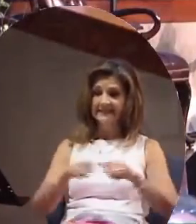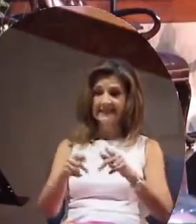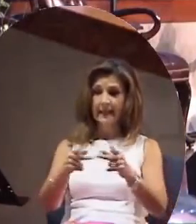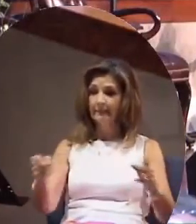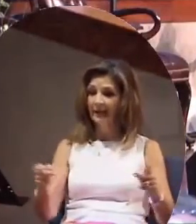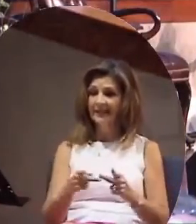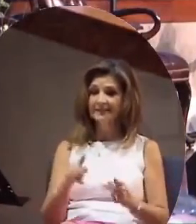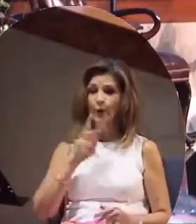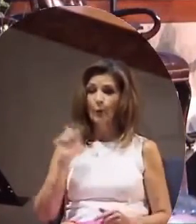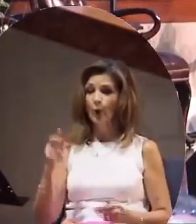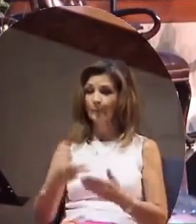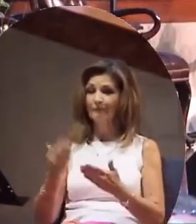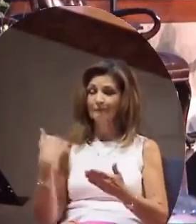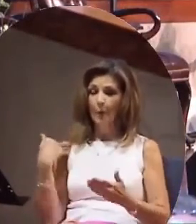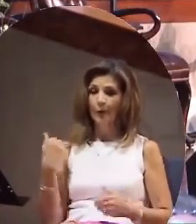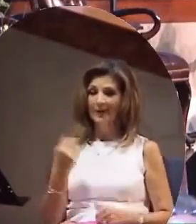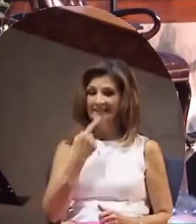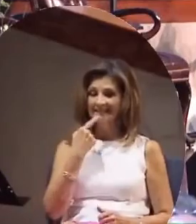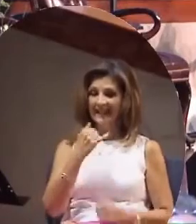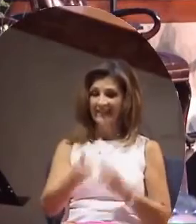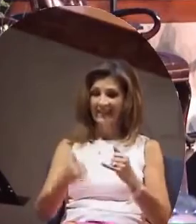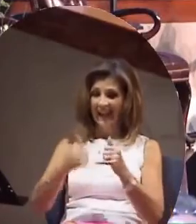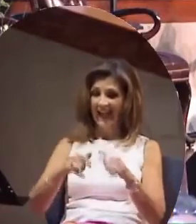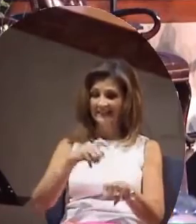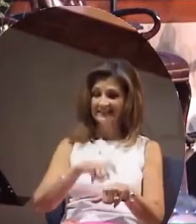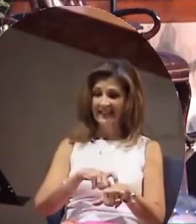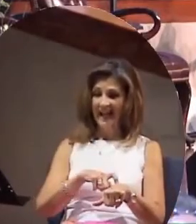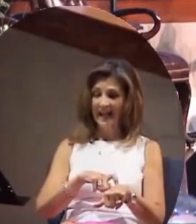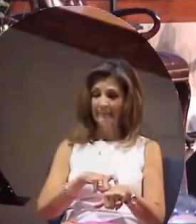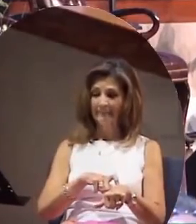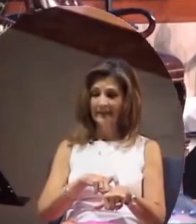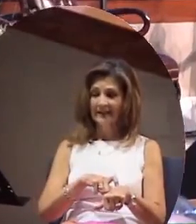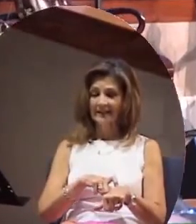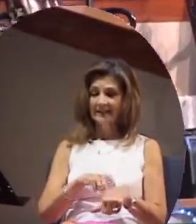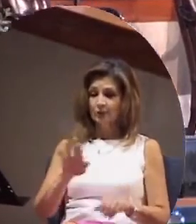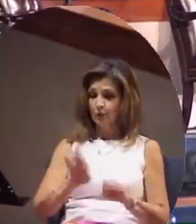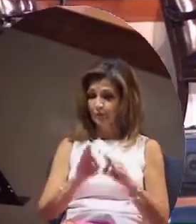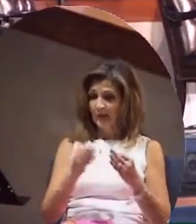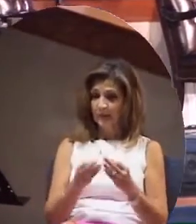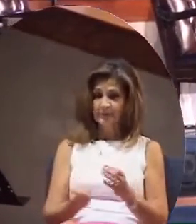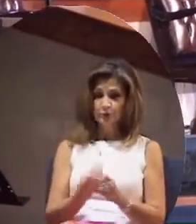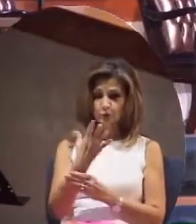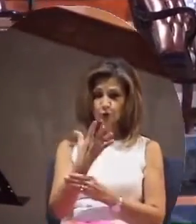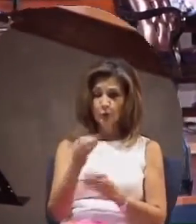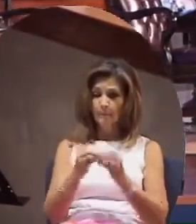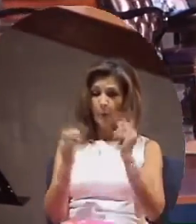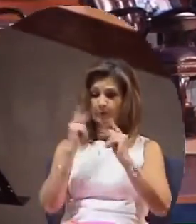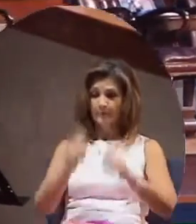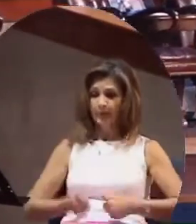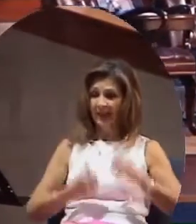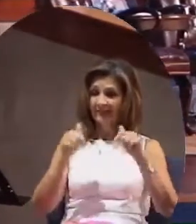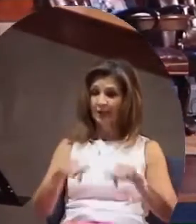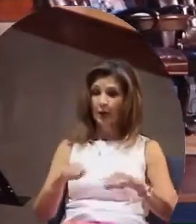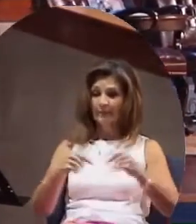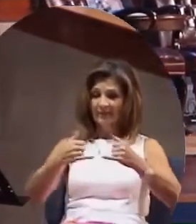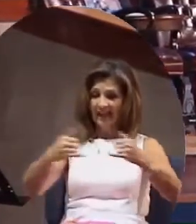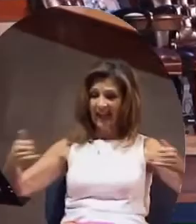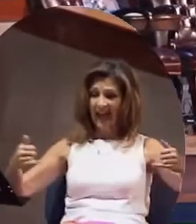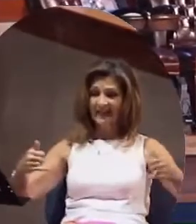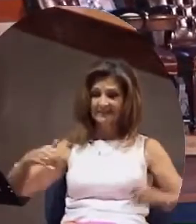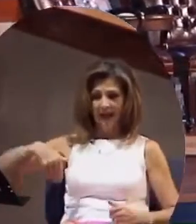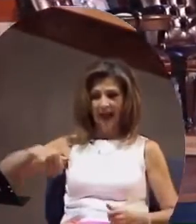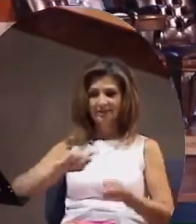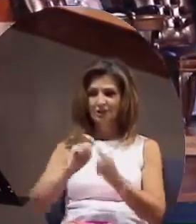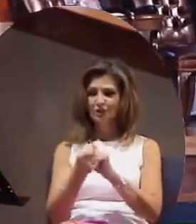was. He said, last time I was here, you didn't have no children. He said, your families grew. You got more people living here, but the lines ain't